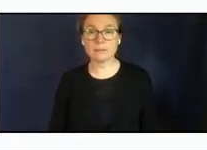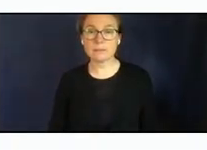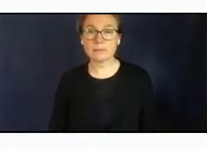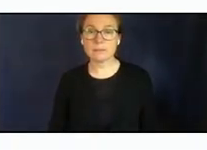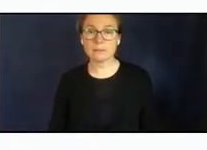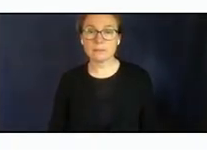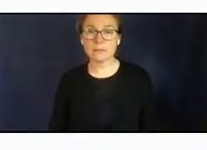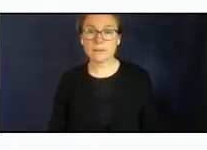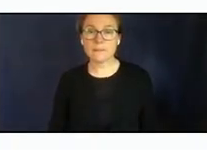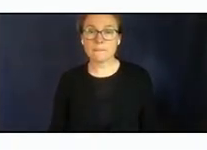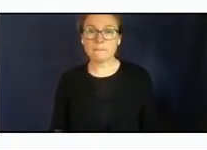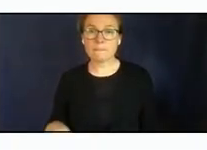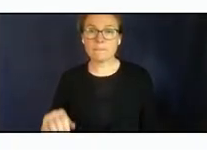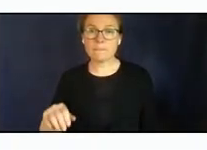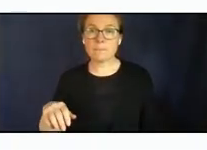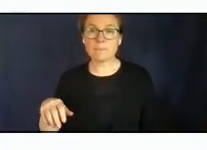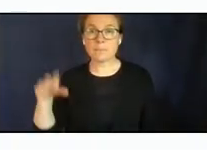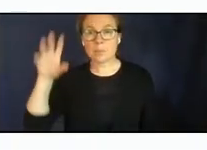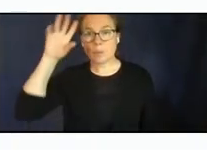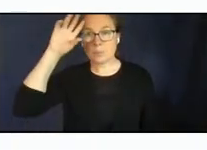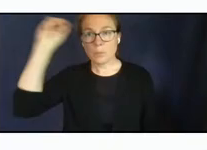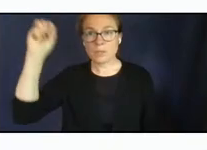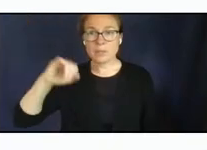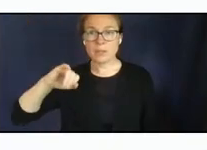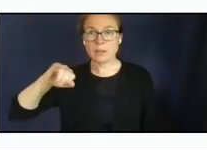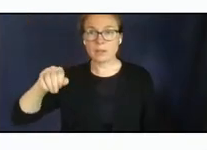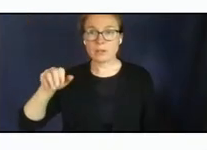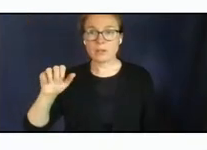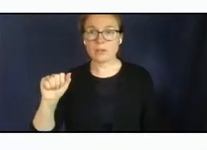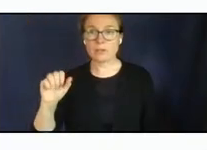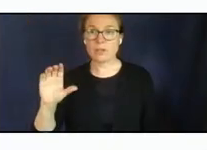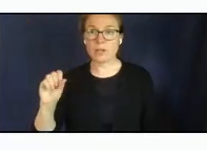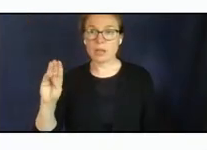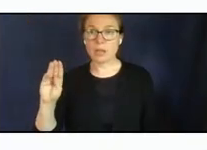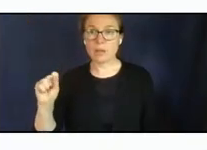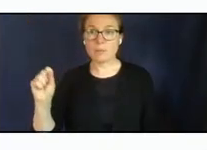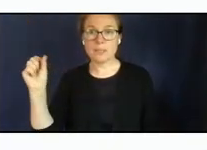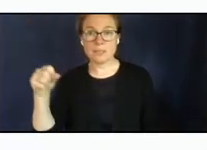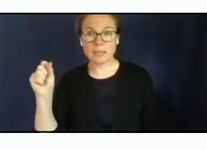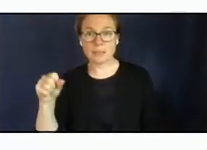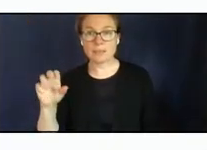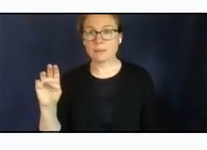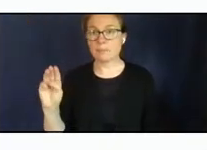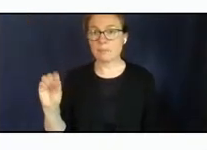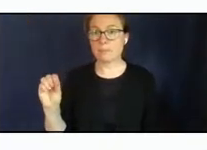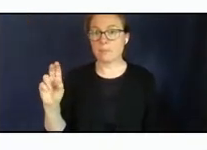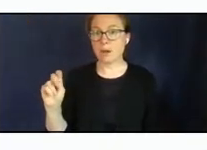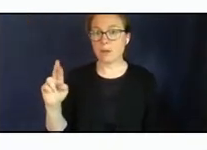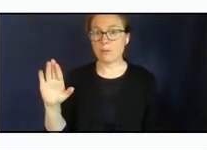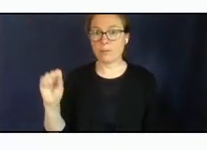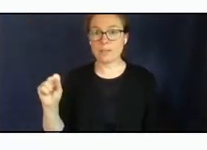President Jacobs. Aye. And Chair Mumphreys. Aye.